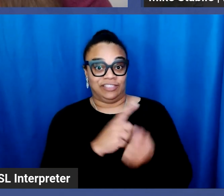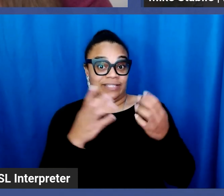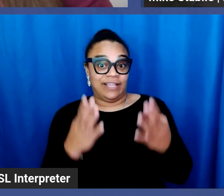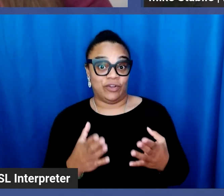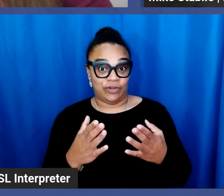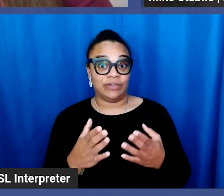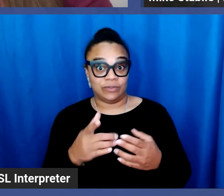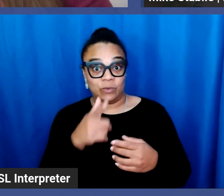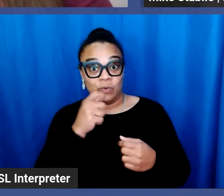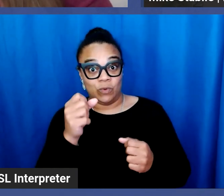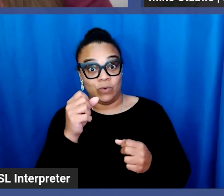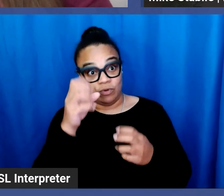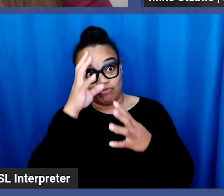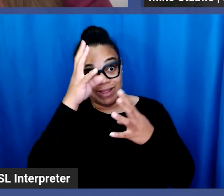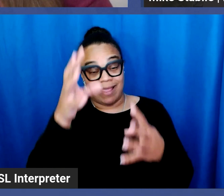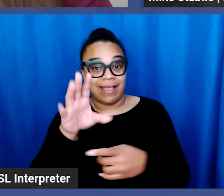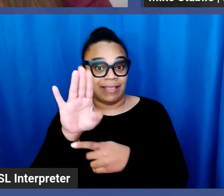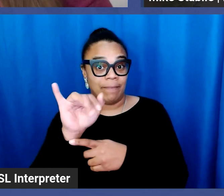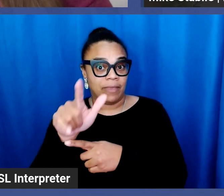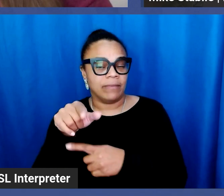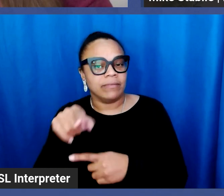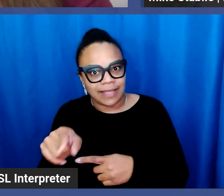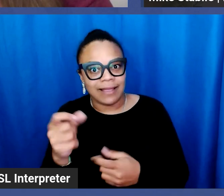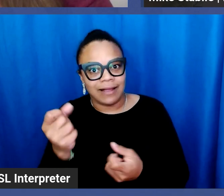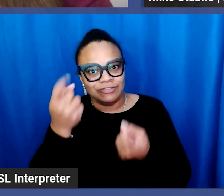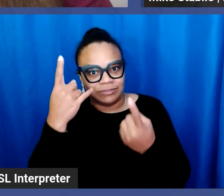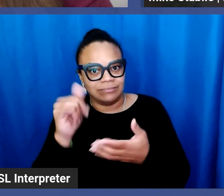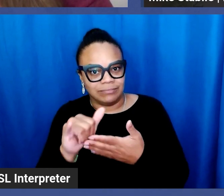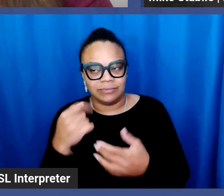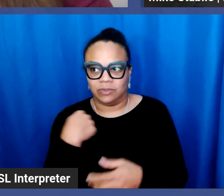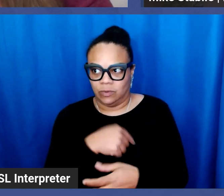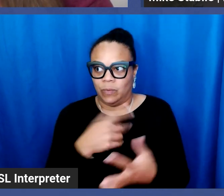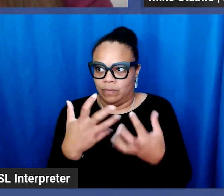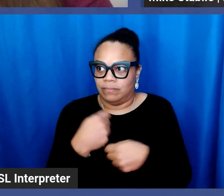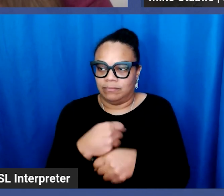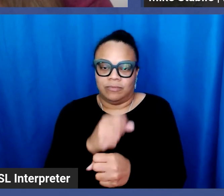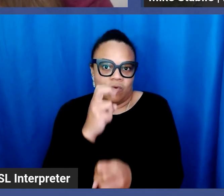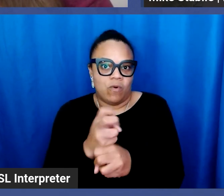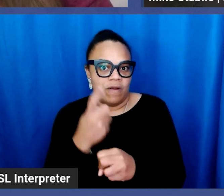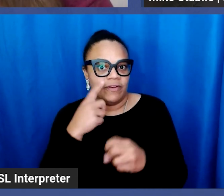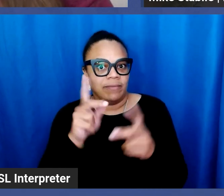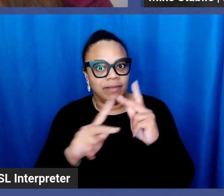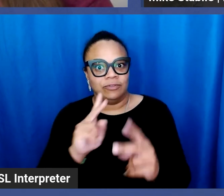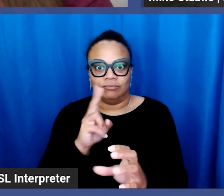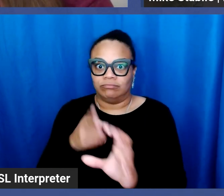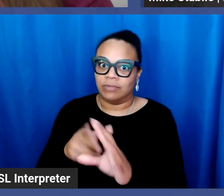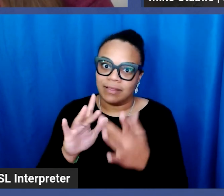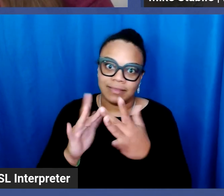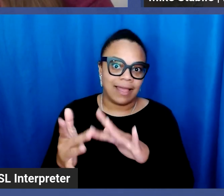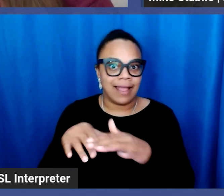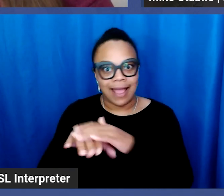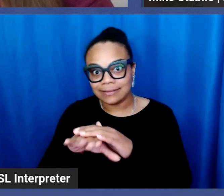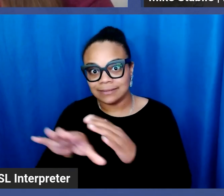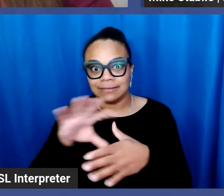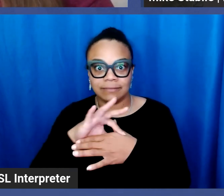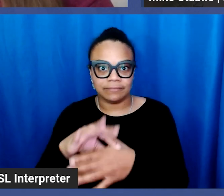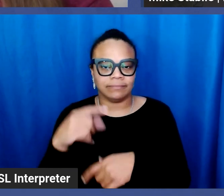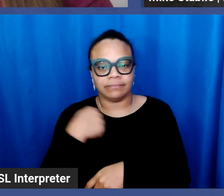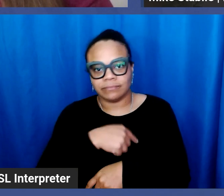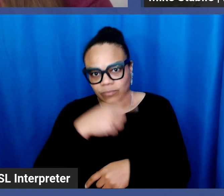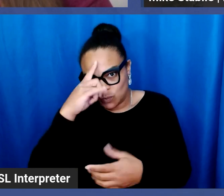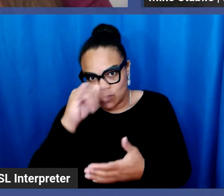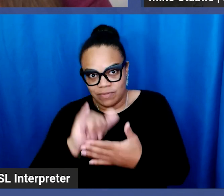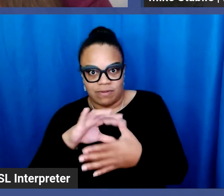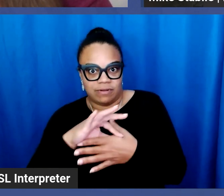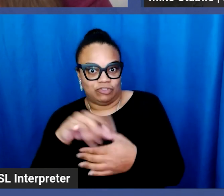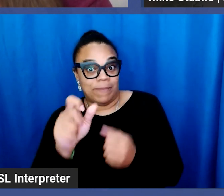these bills sort of understood that. Like, we want to make it hard for people to get online. We want to make it hard for people to access this content. We think that this content should be